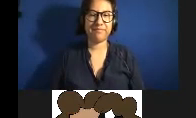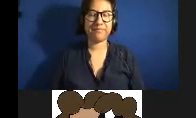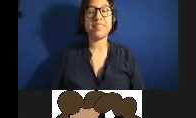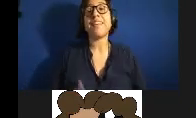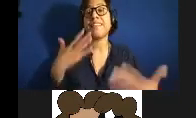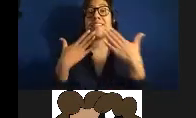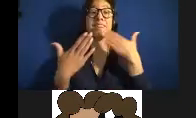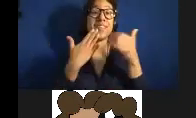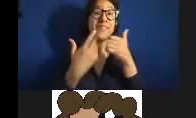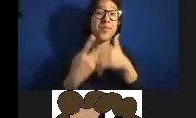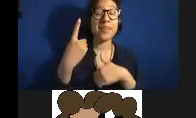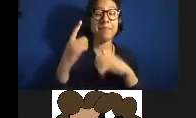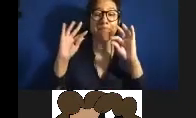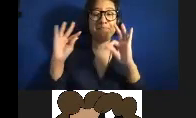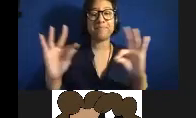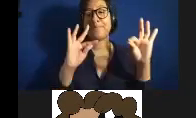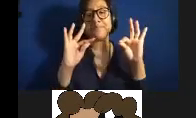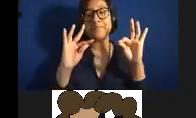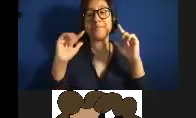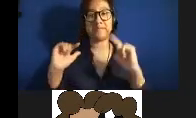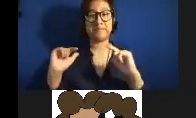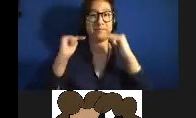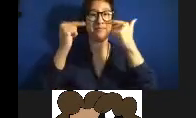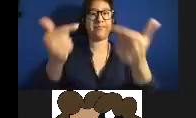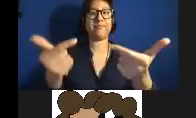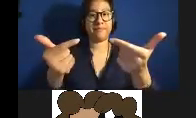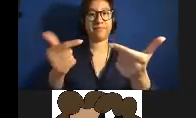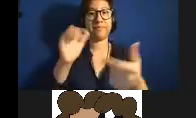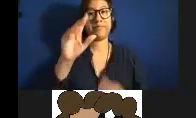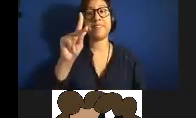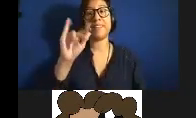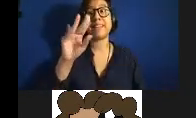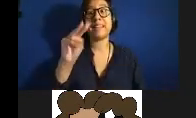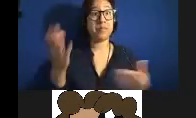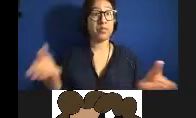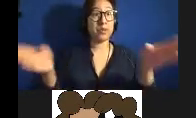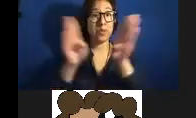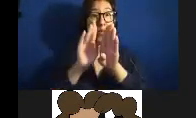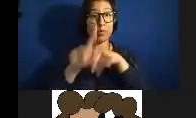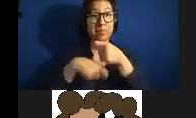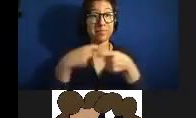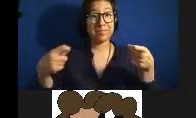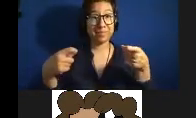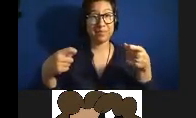Thank you, everybody. Maybe I want to hand it over to Kim to close it out.